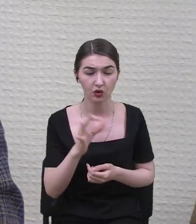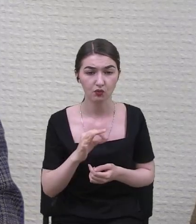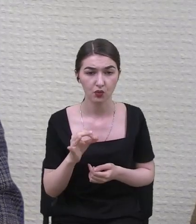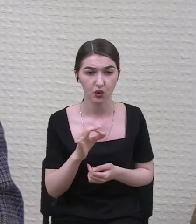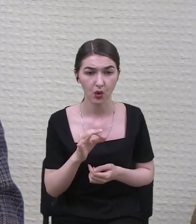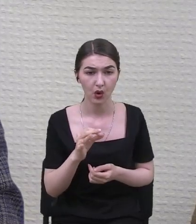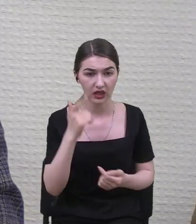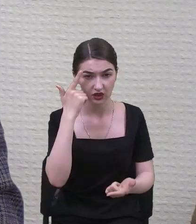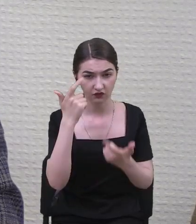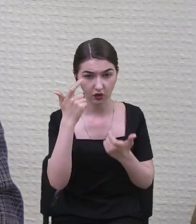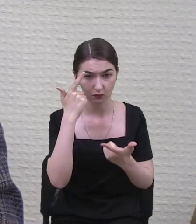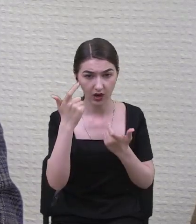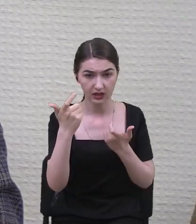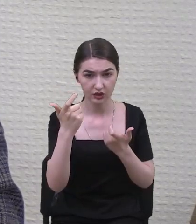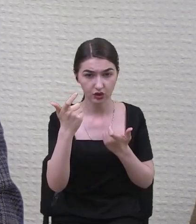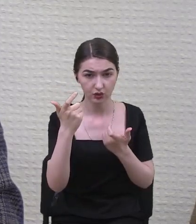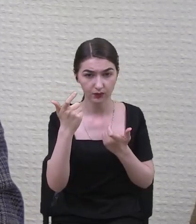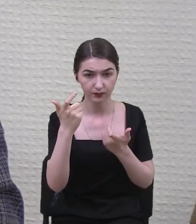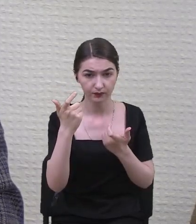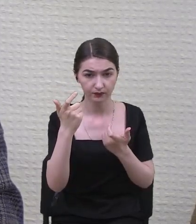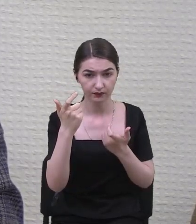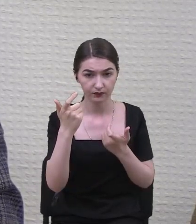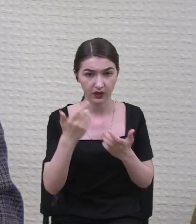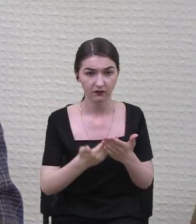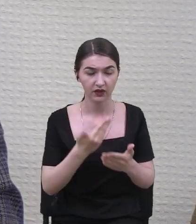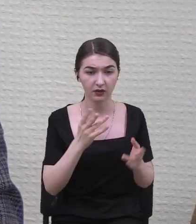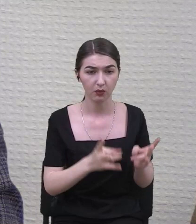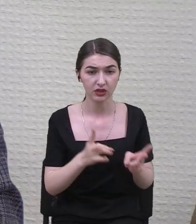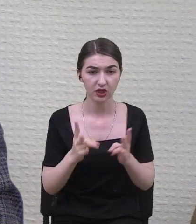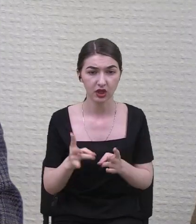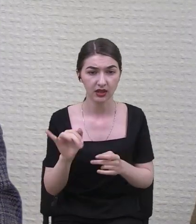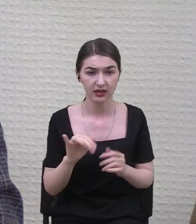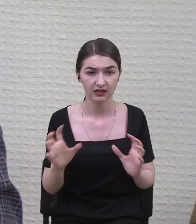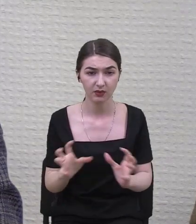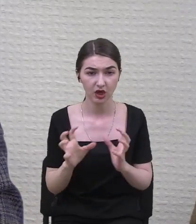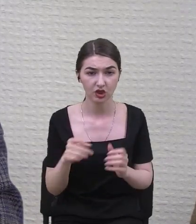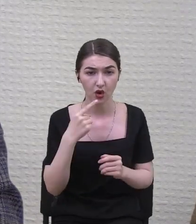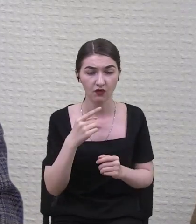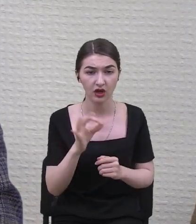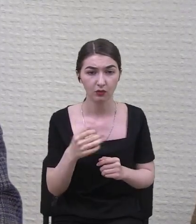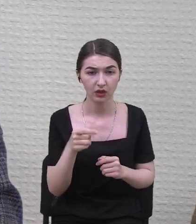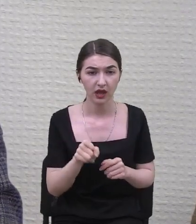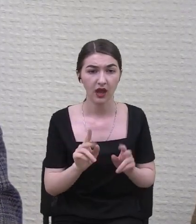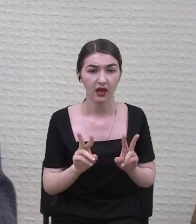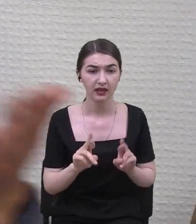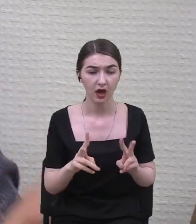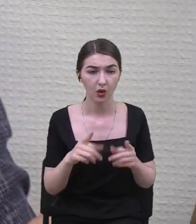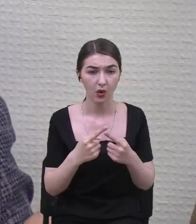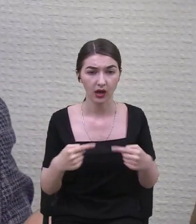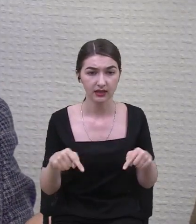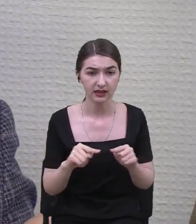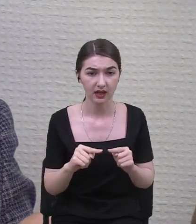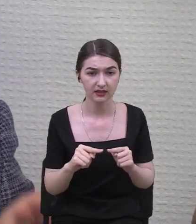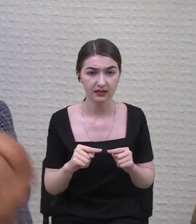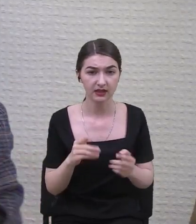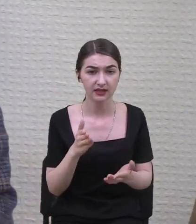And then we then talked a little bit about how how organizations locate different beneficiaries. We made a